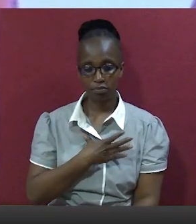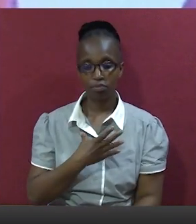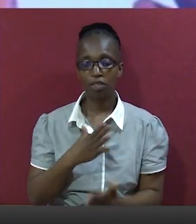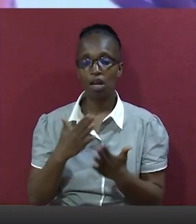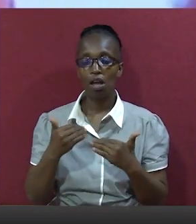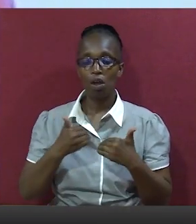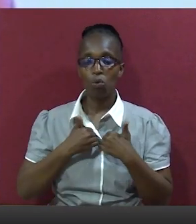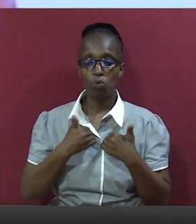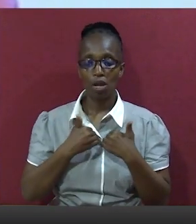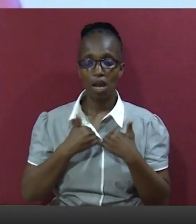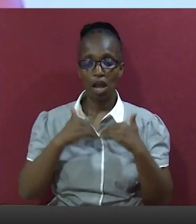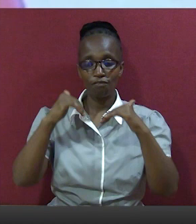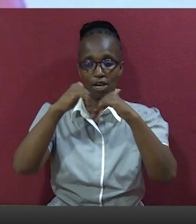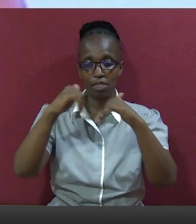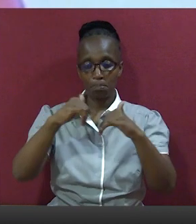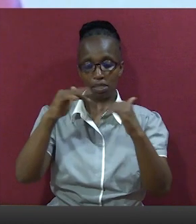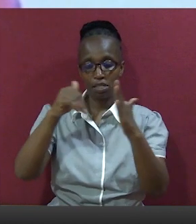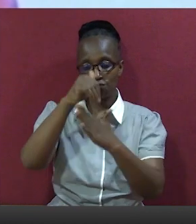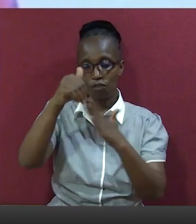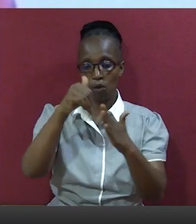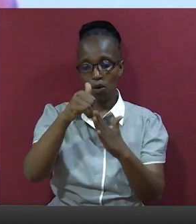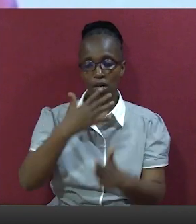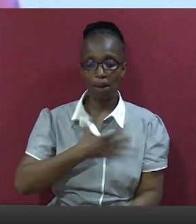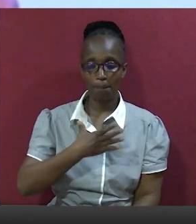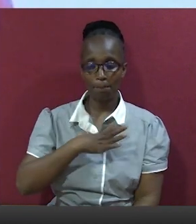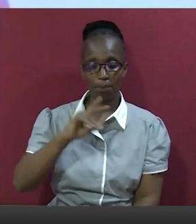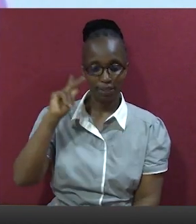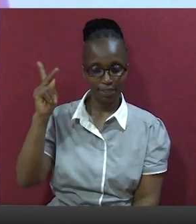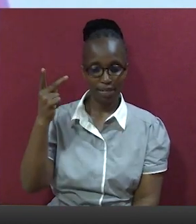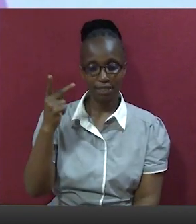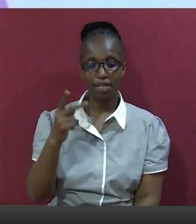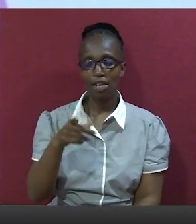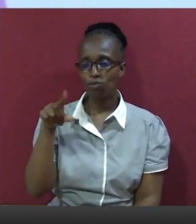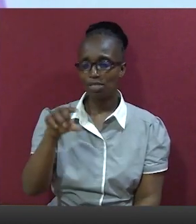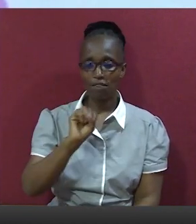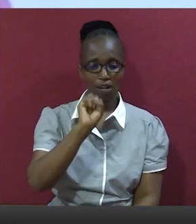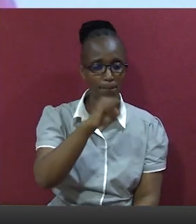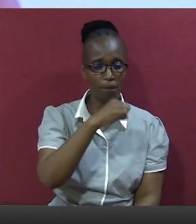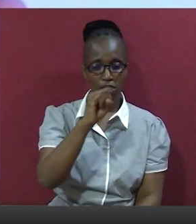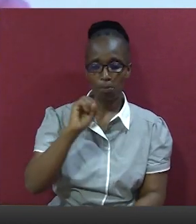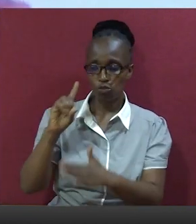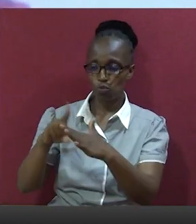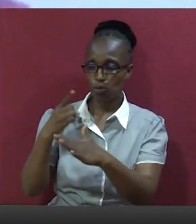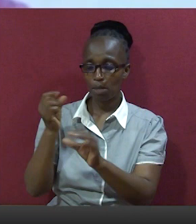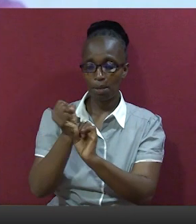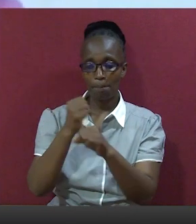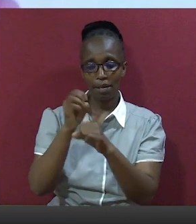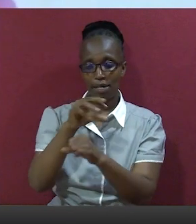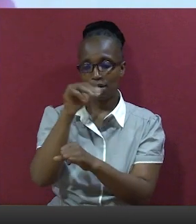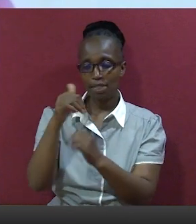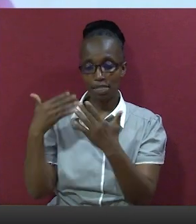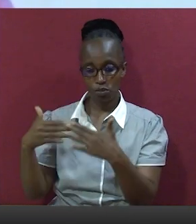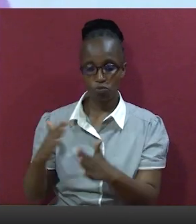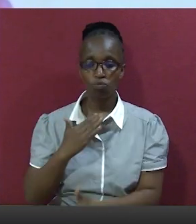and there is space for all of us in Kenya. You do not win by making others